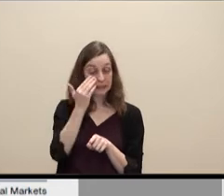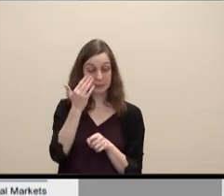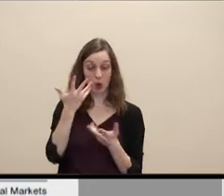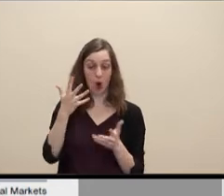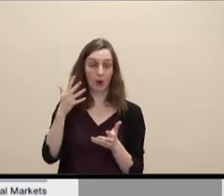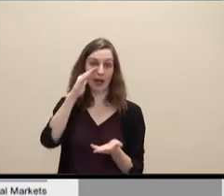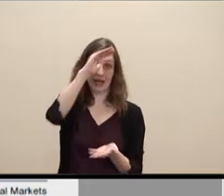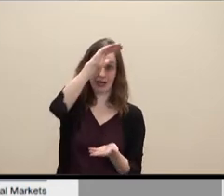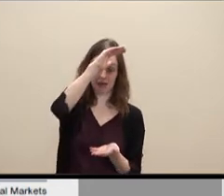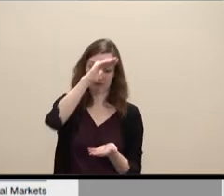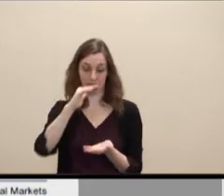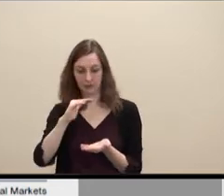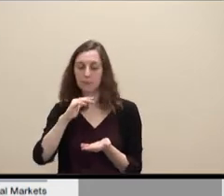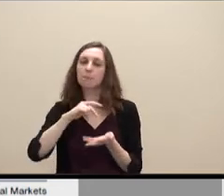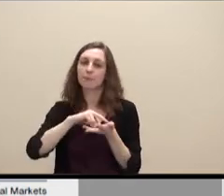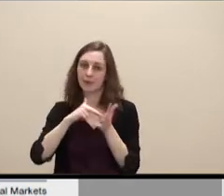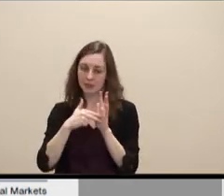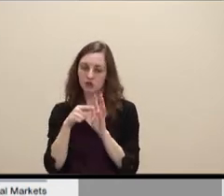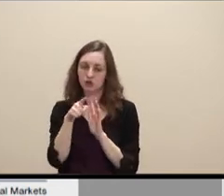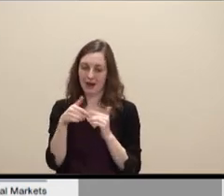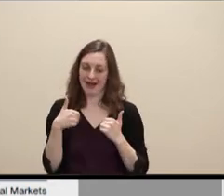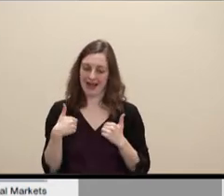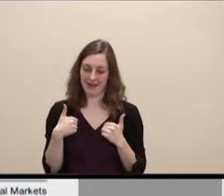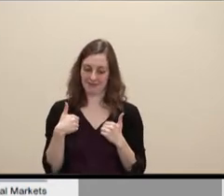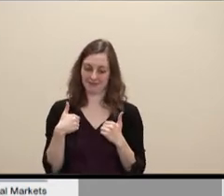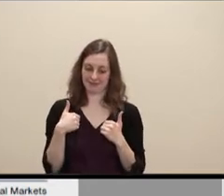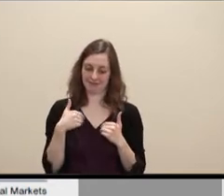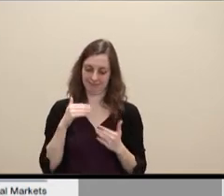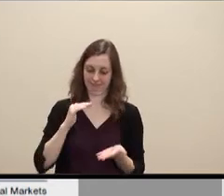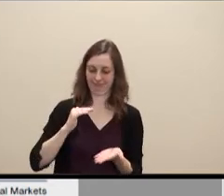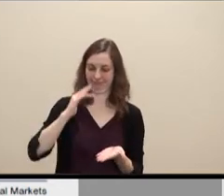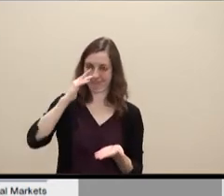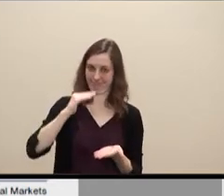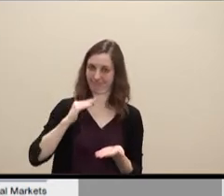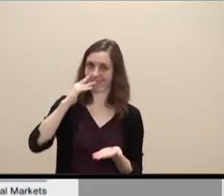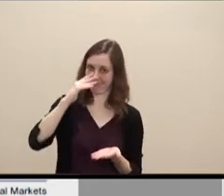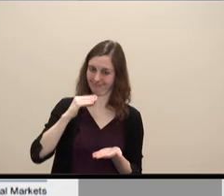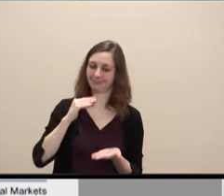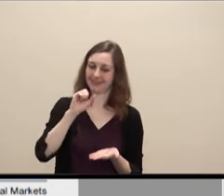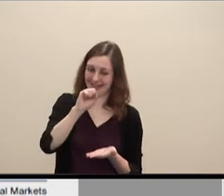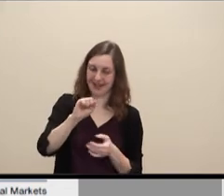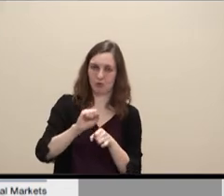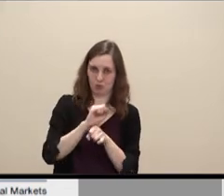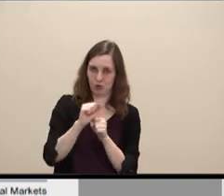That creates a fair amount of capacity for you right there. So great timing.